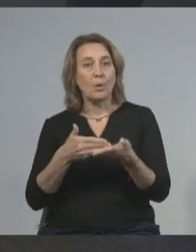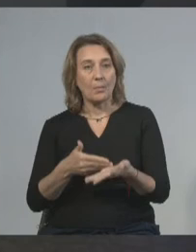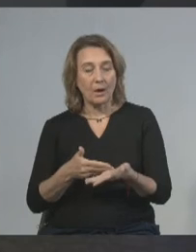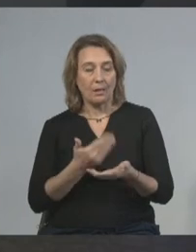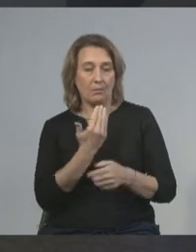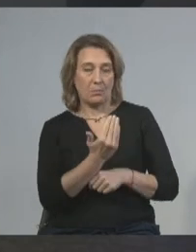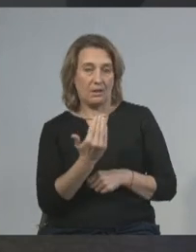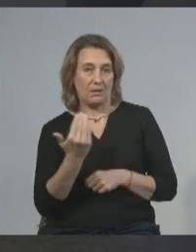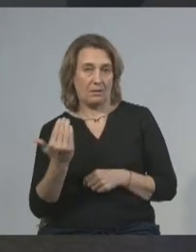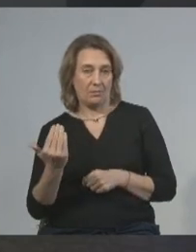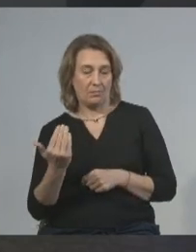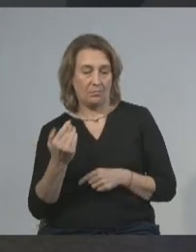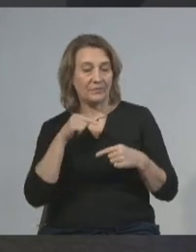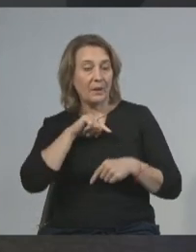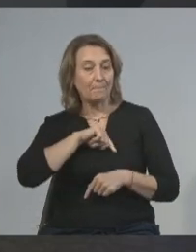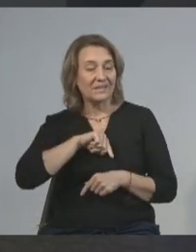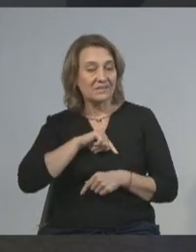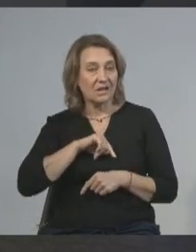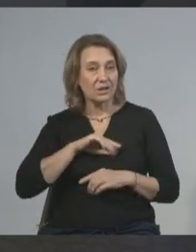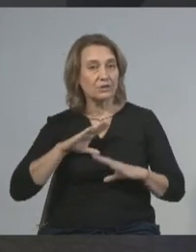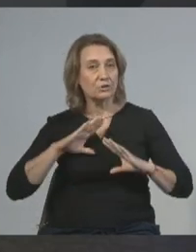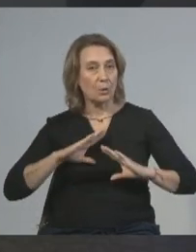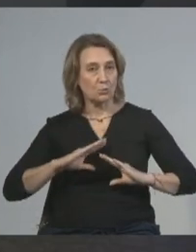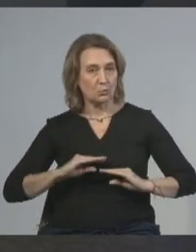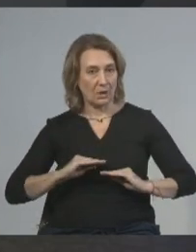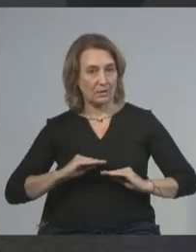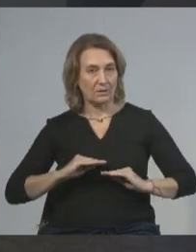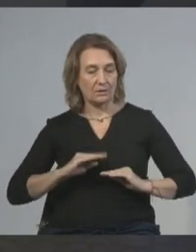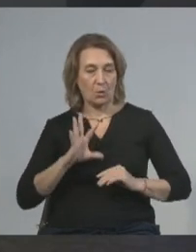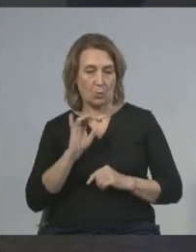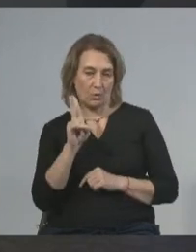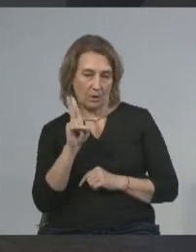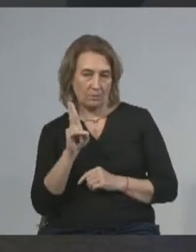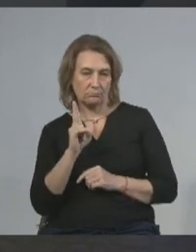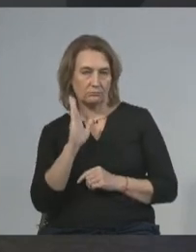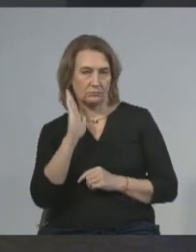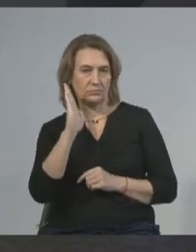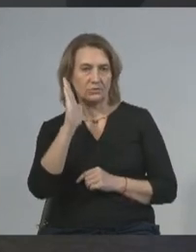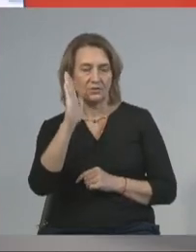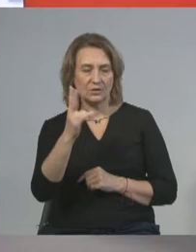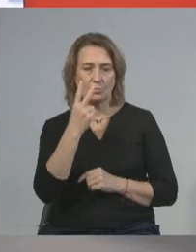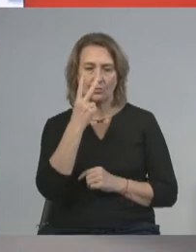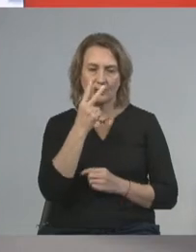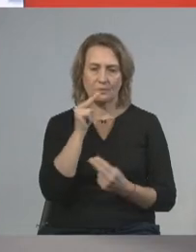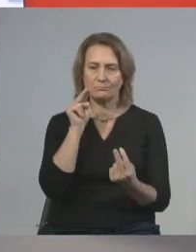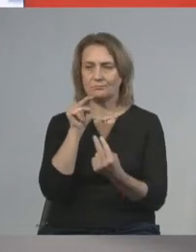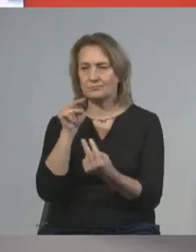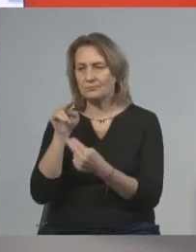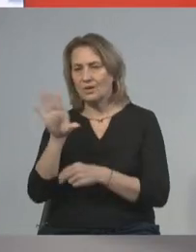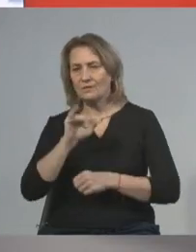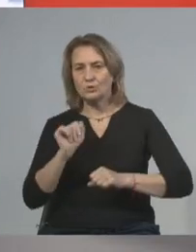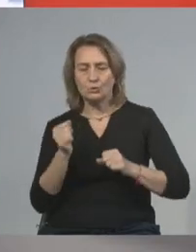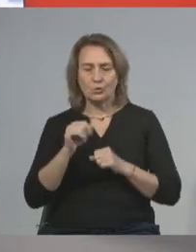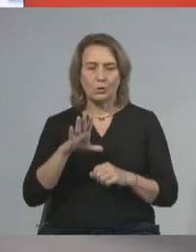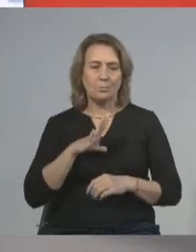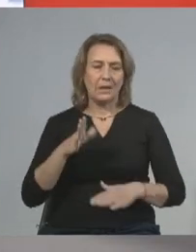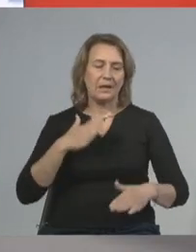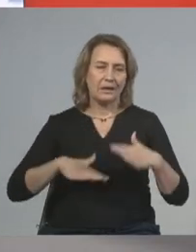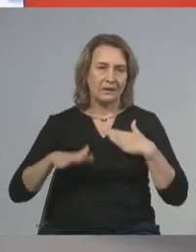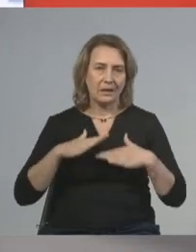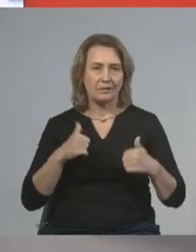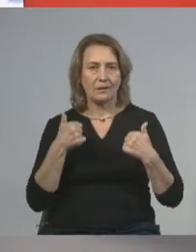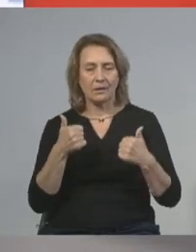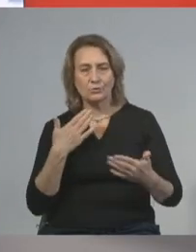that they would would have the possibility to interact with each other and that would you